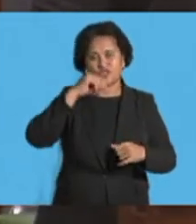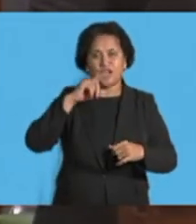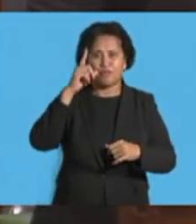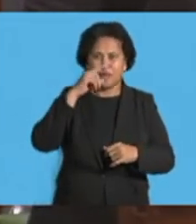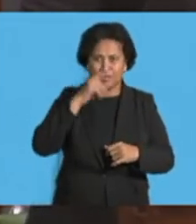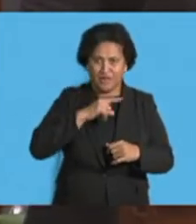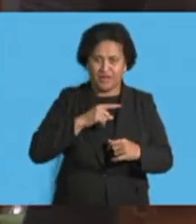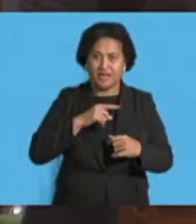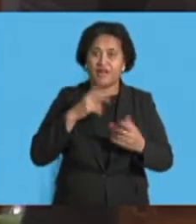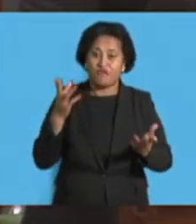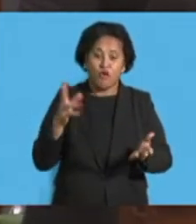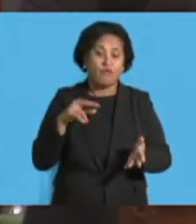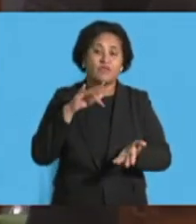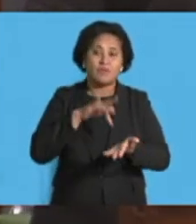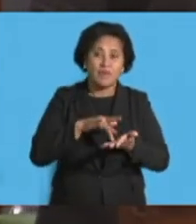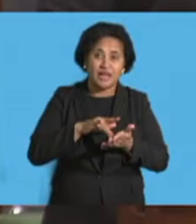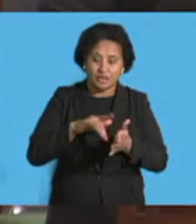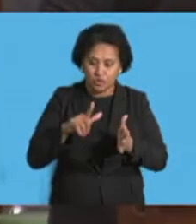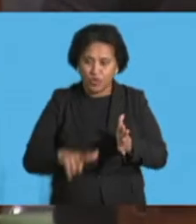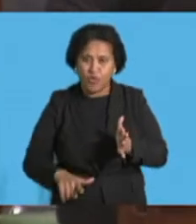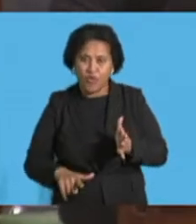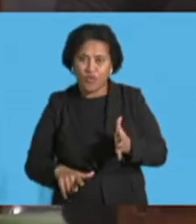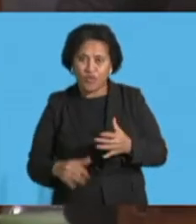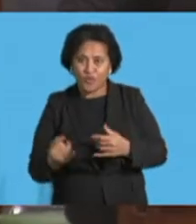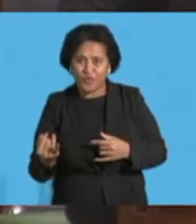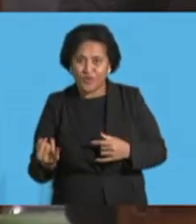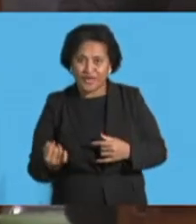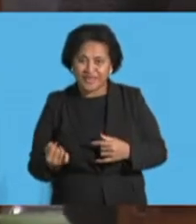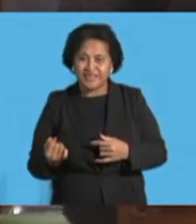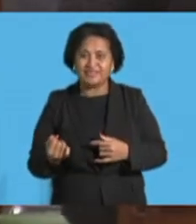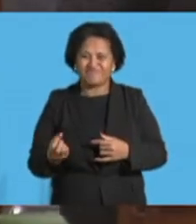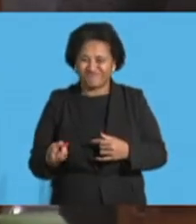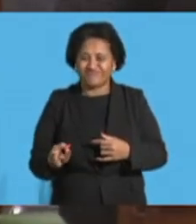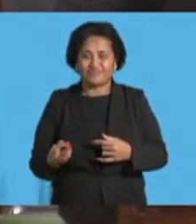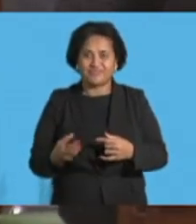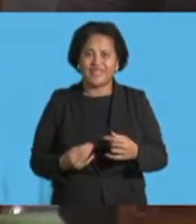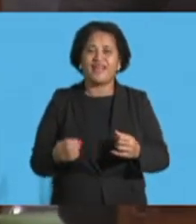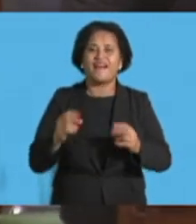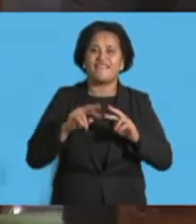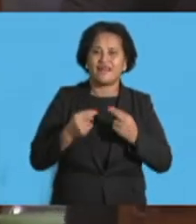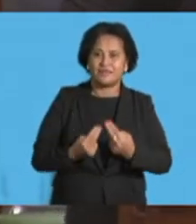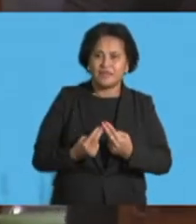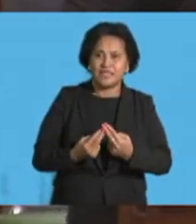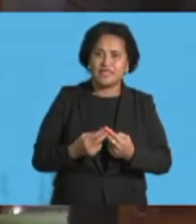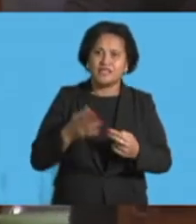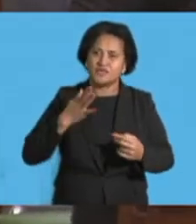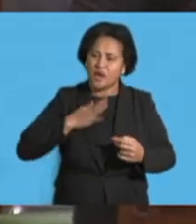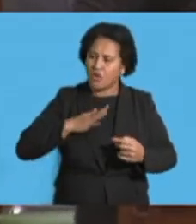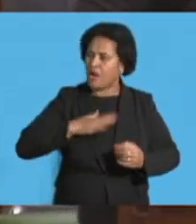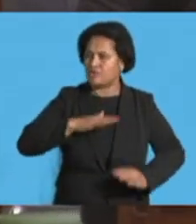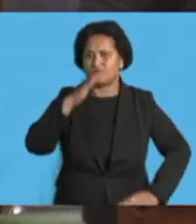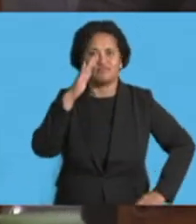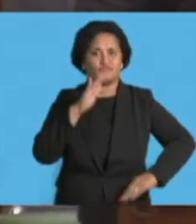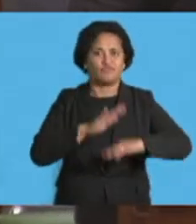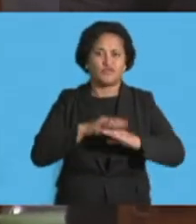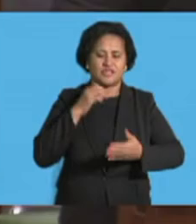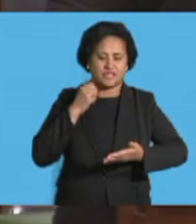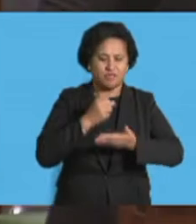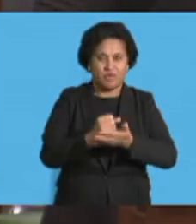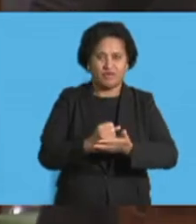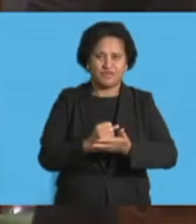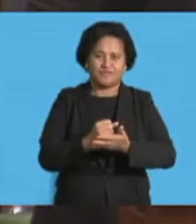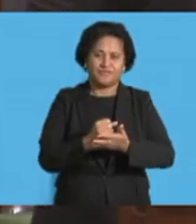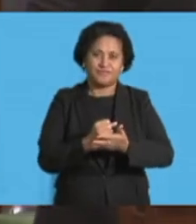those in the middle to lower income families. And I stand before this August House today to register my full support. Madam